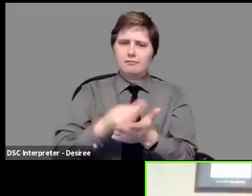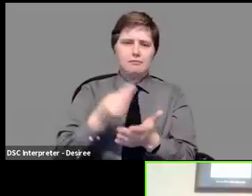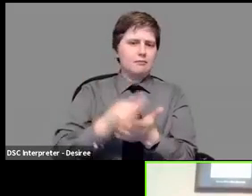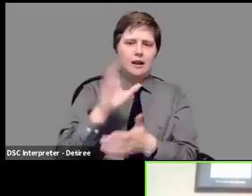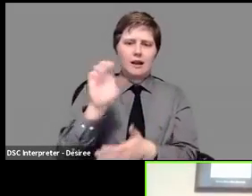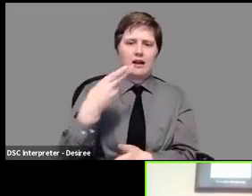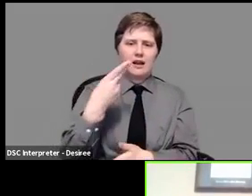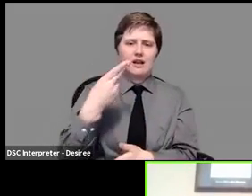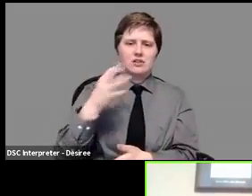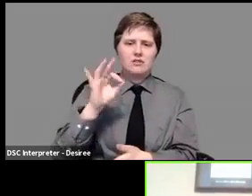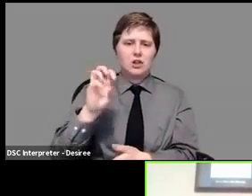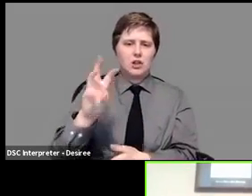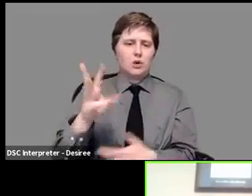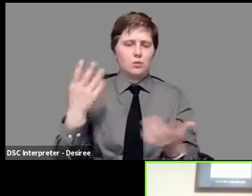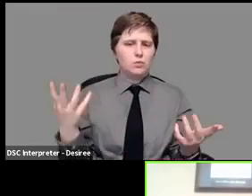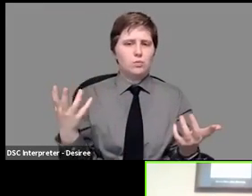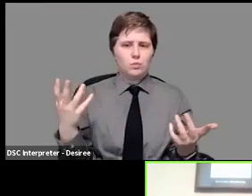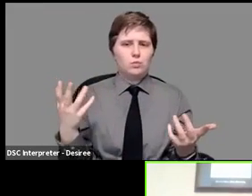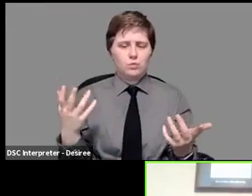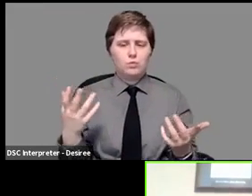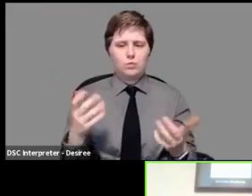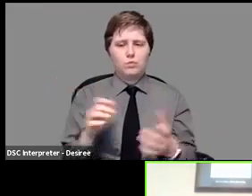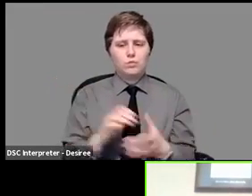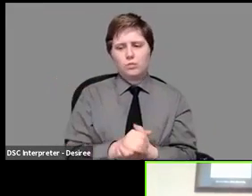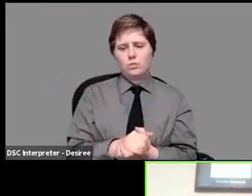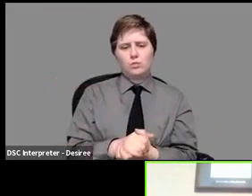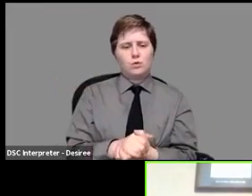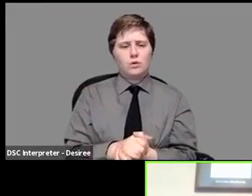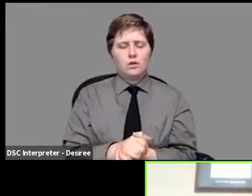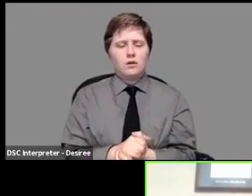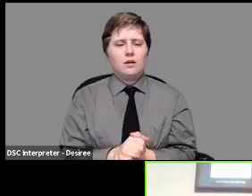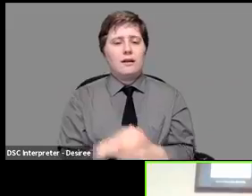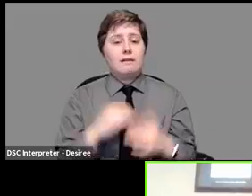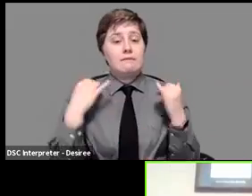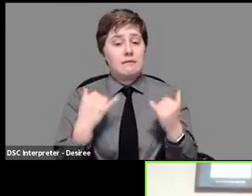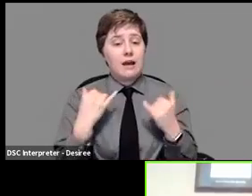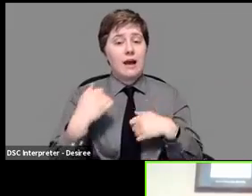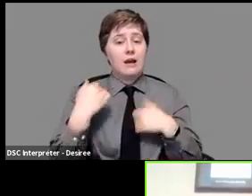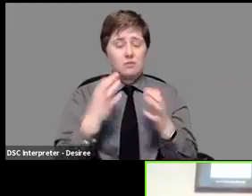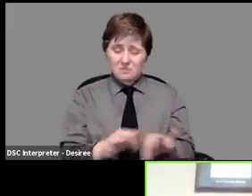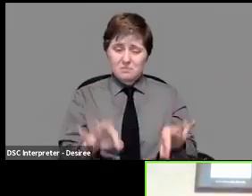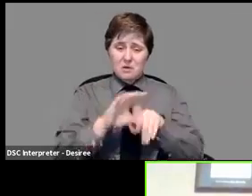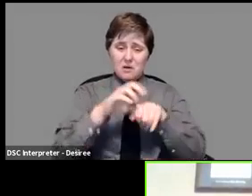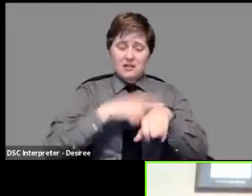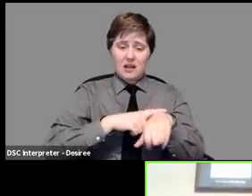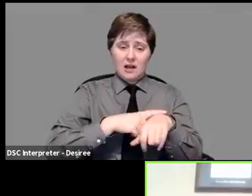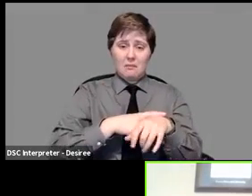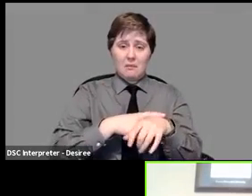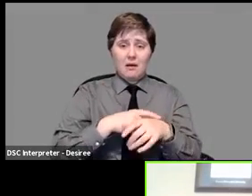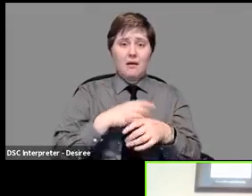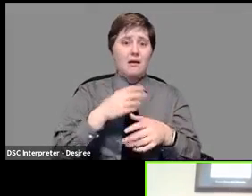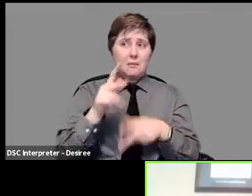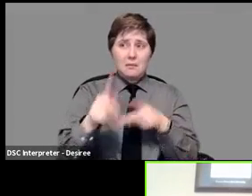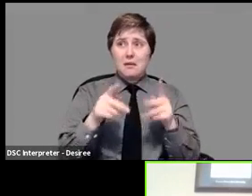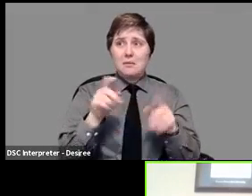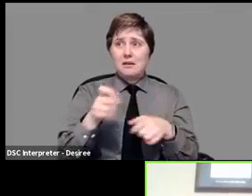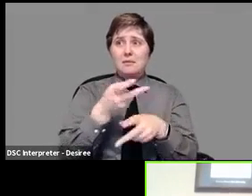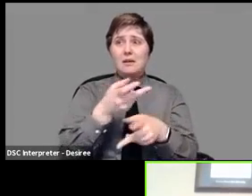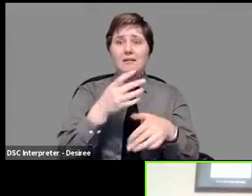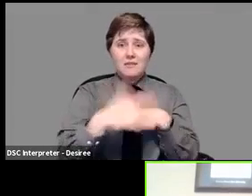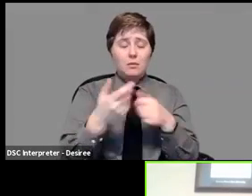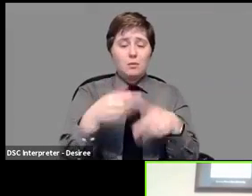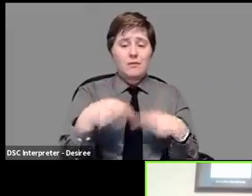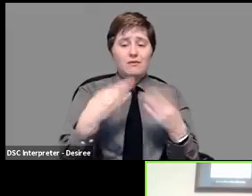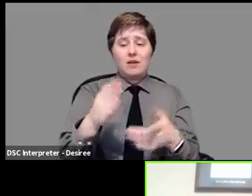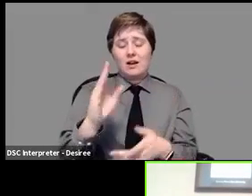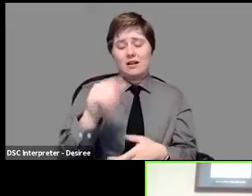So can you repay? But I think now is the time more than ever that institutions need to be available to provide liquidity.